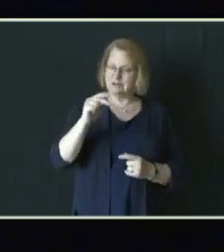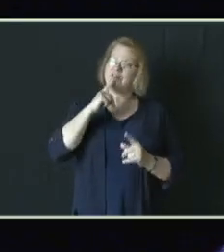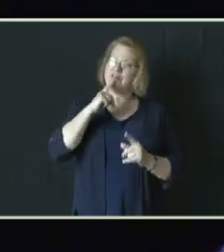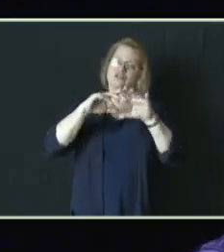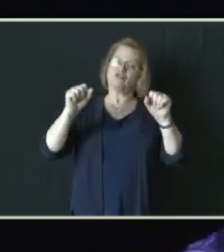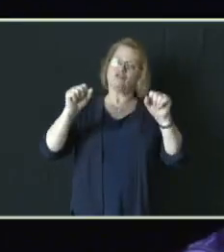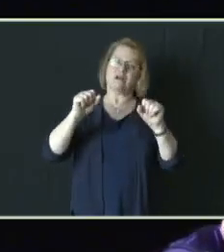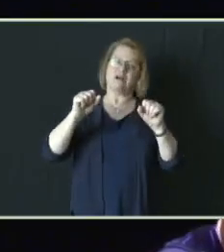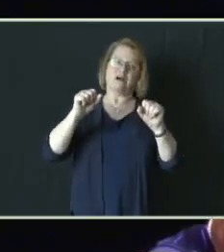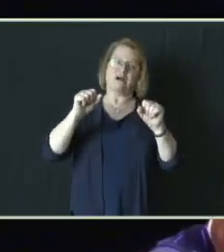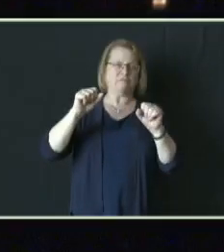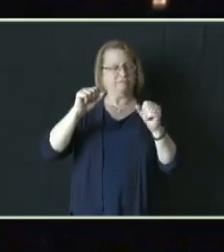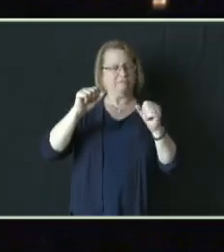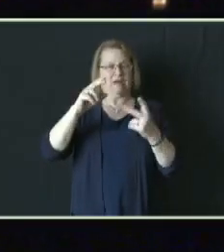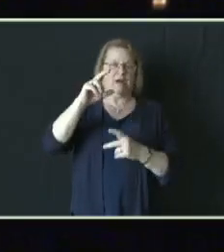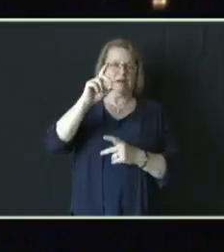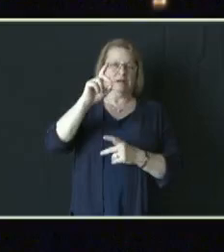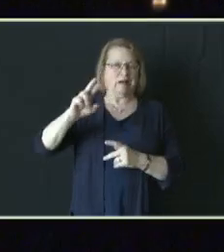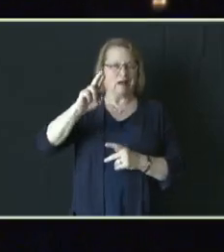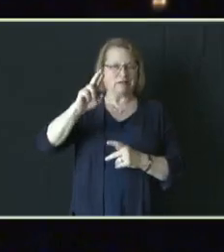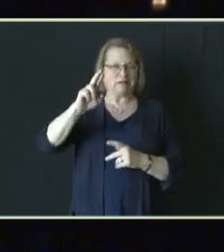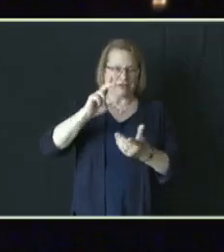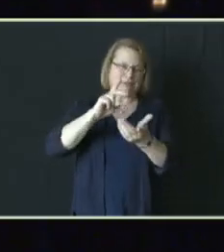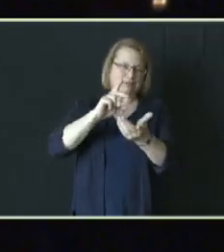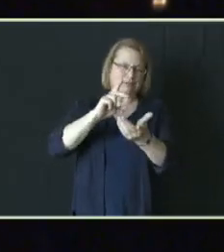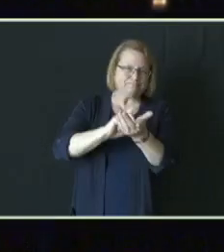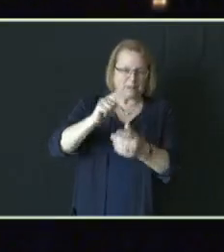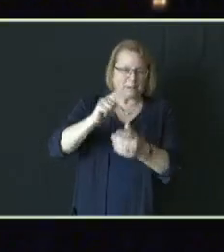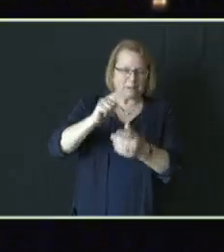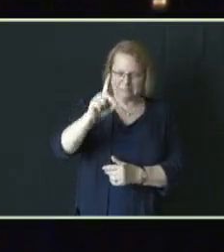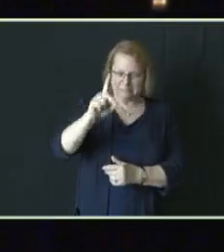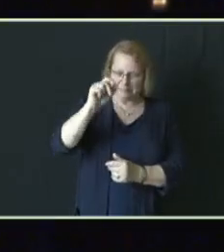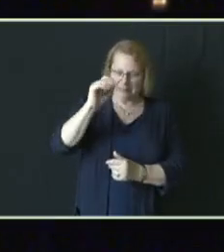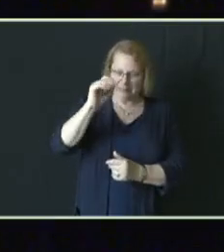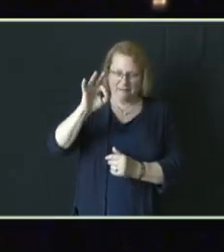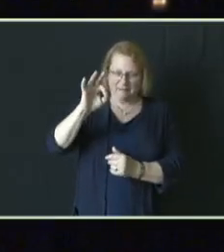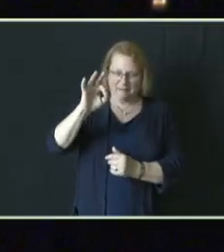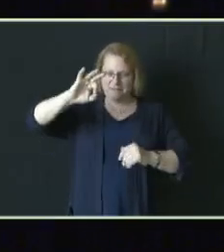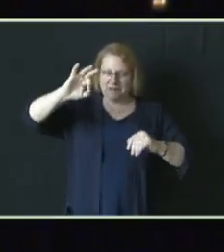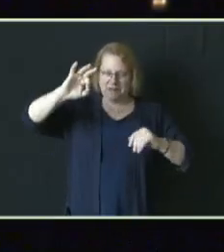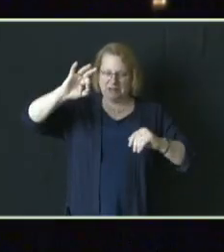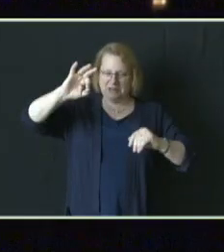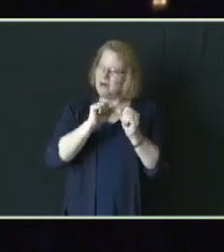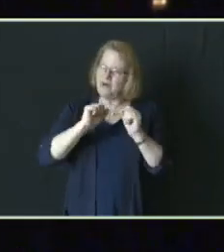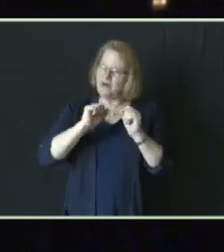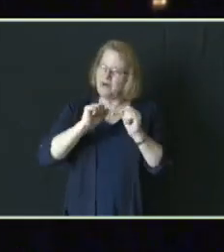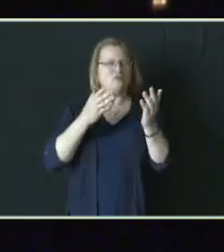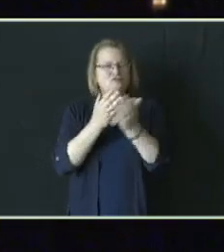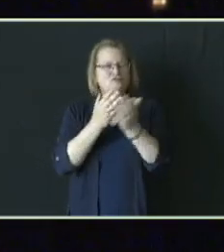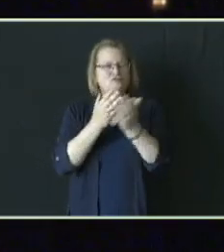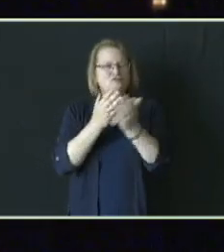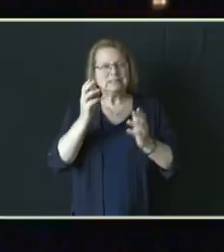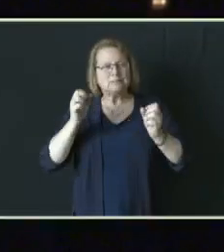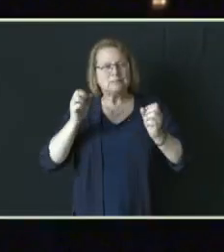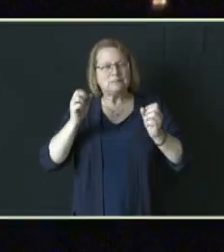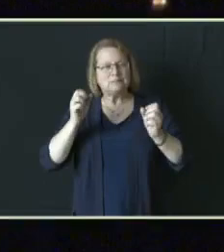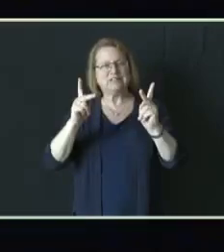Science, honoris causa, with all rights, privileges thereto appertaining.